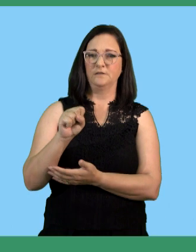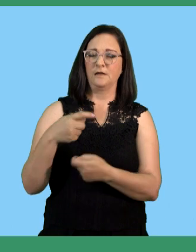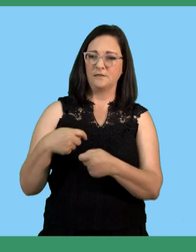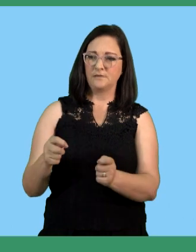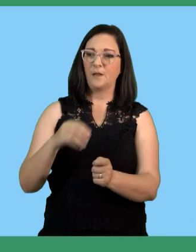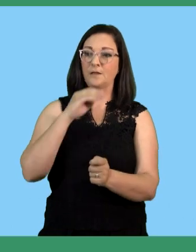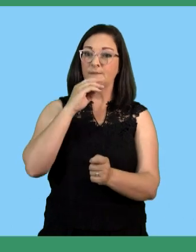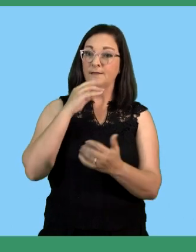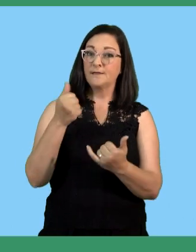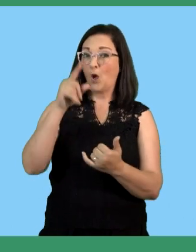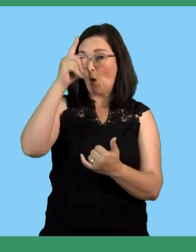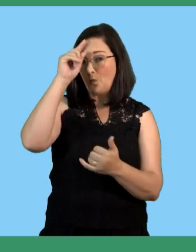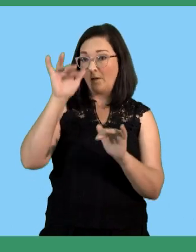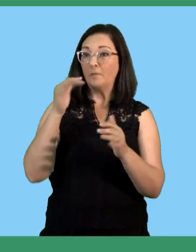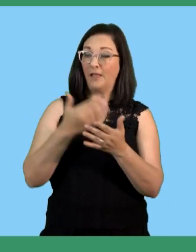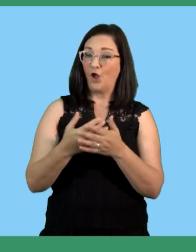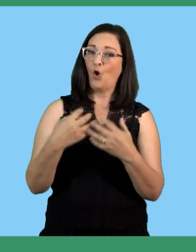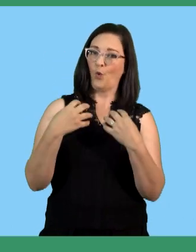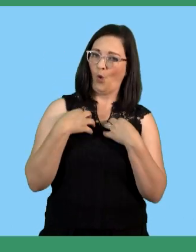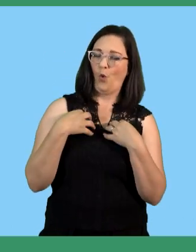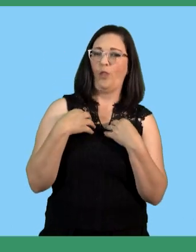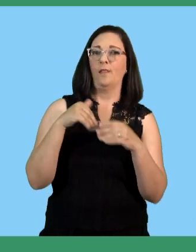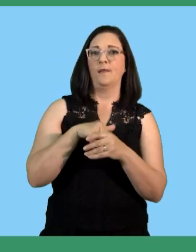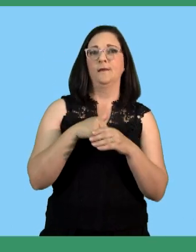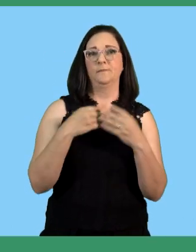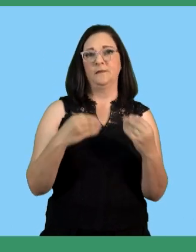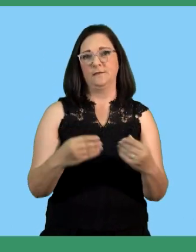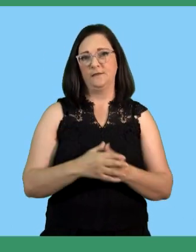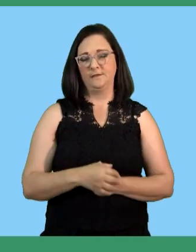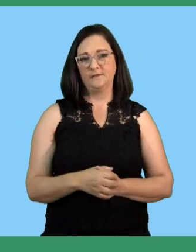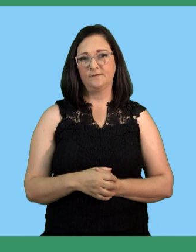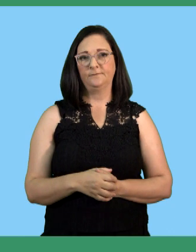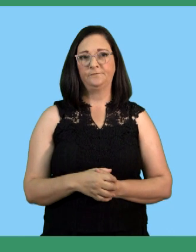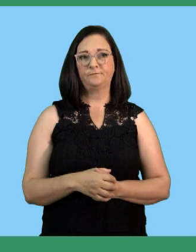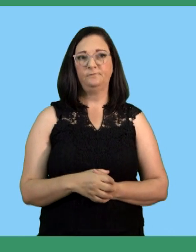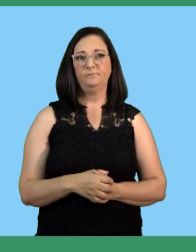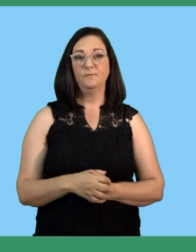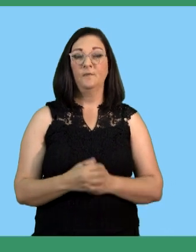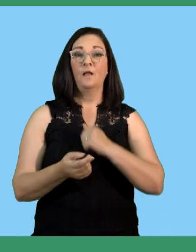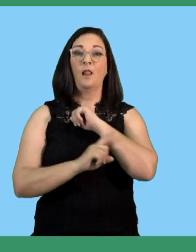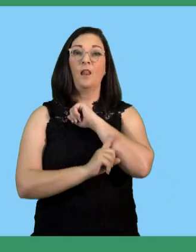To be owners. To be owners. Don't forget that, because as a shareholder, it means I've got a say in a